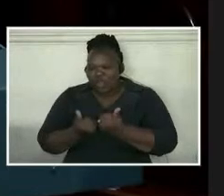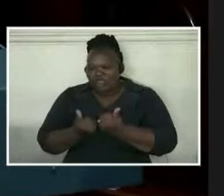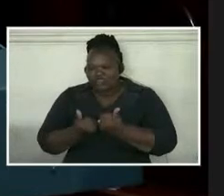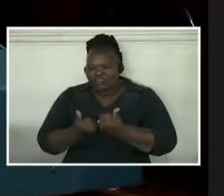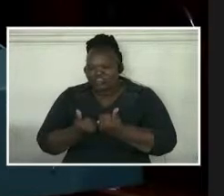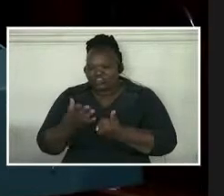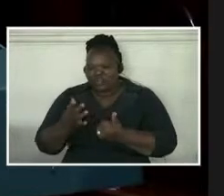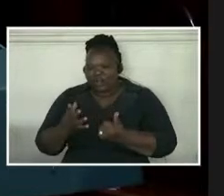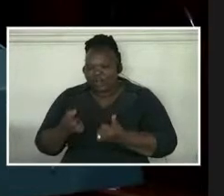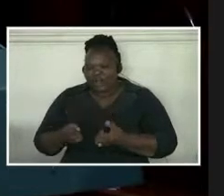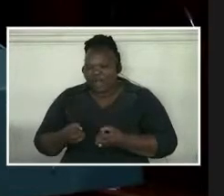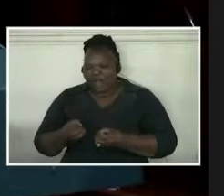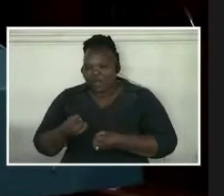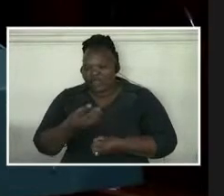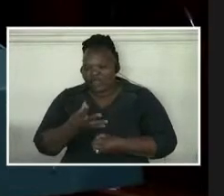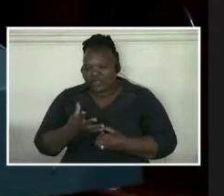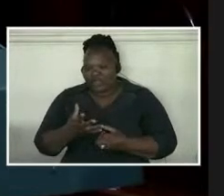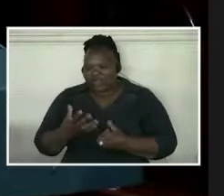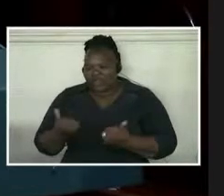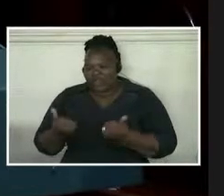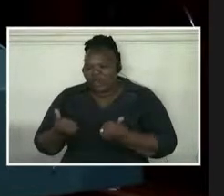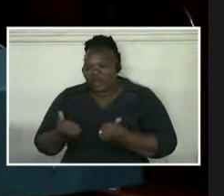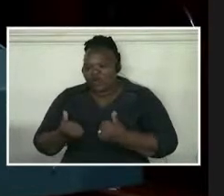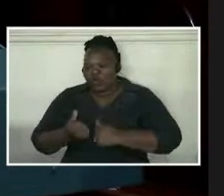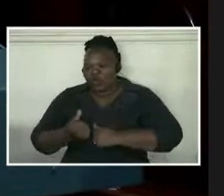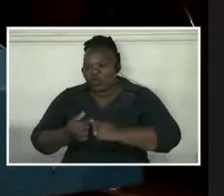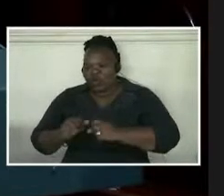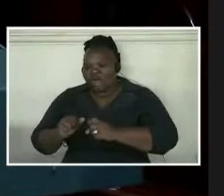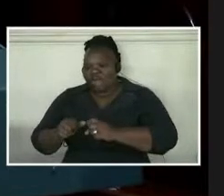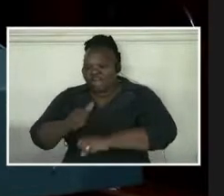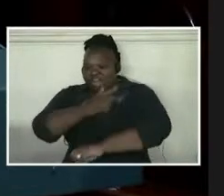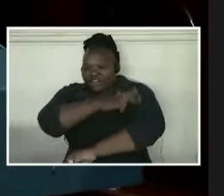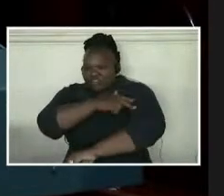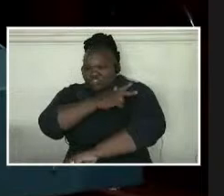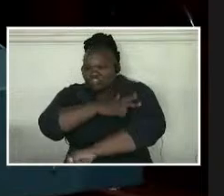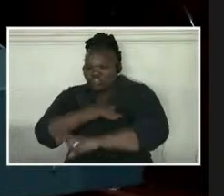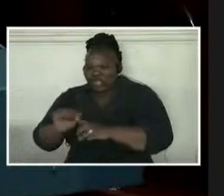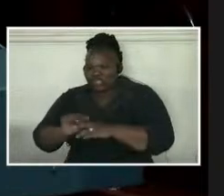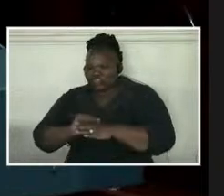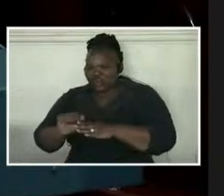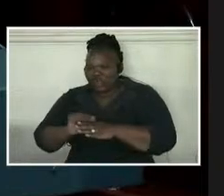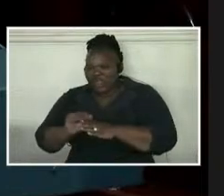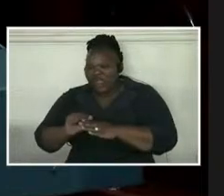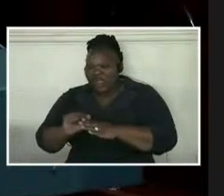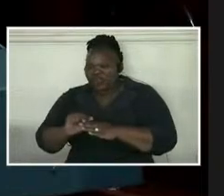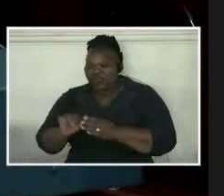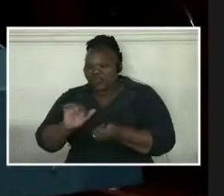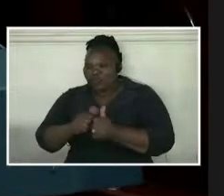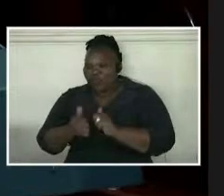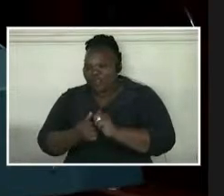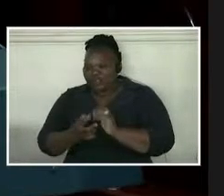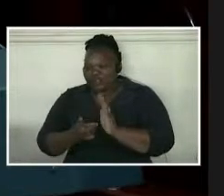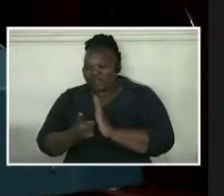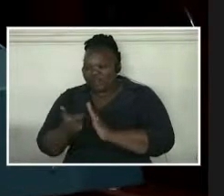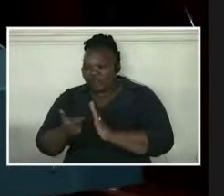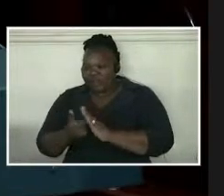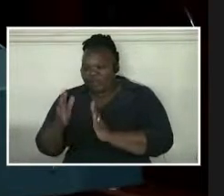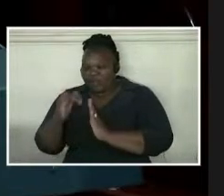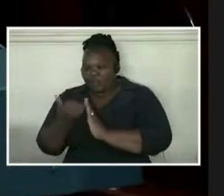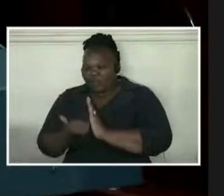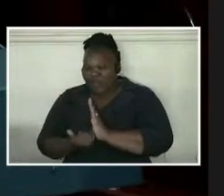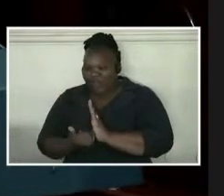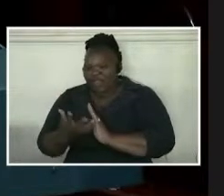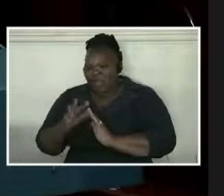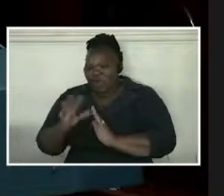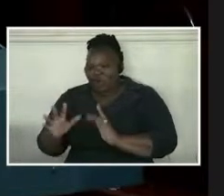awarded number of sports officials trained number of sport development programs delivered number of